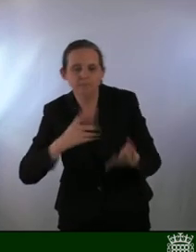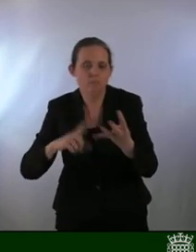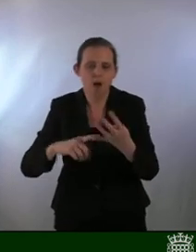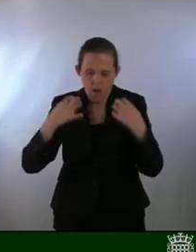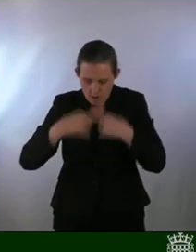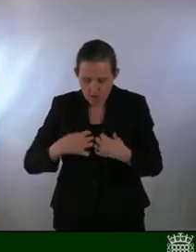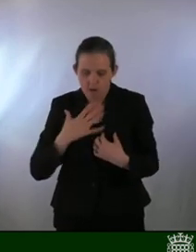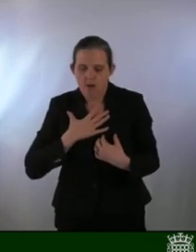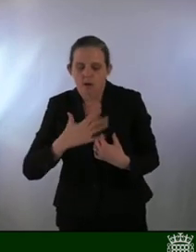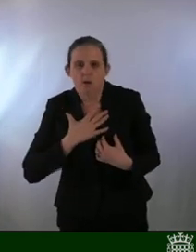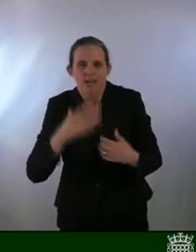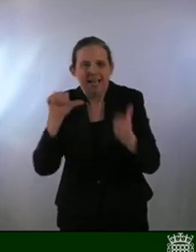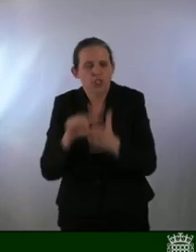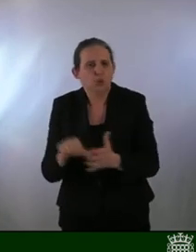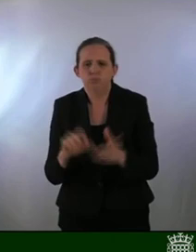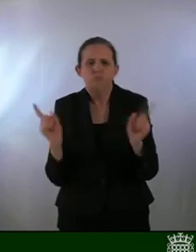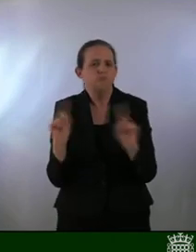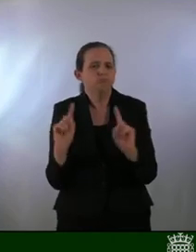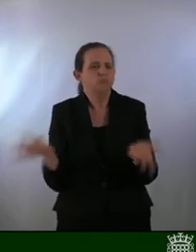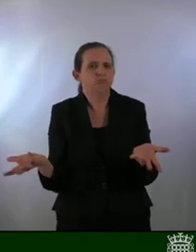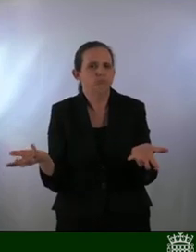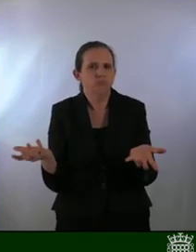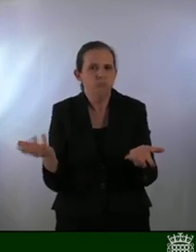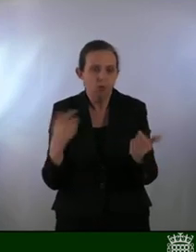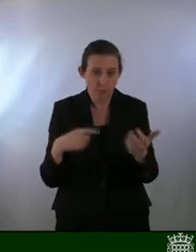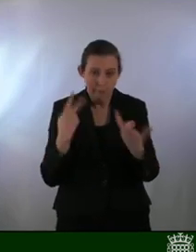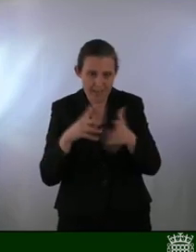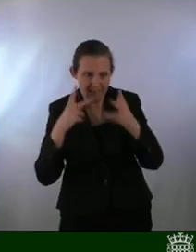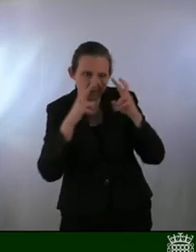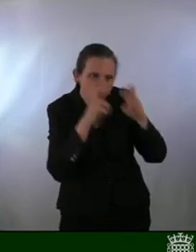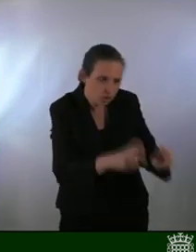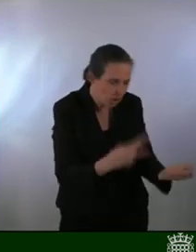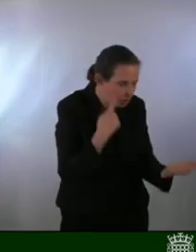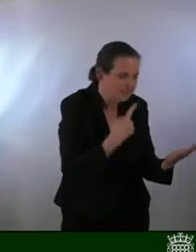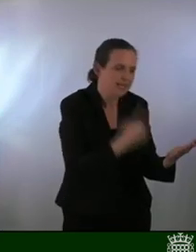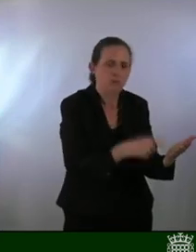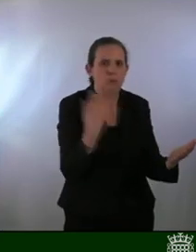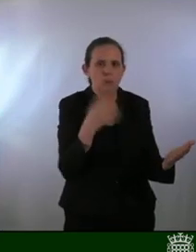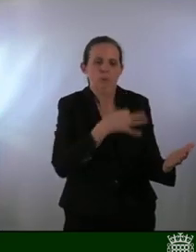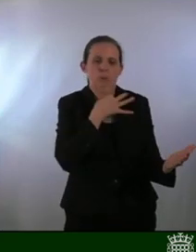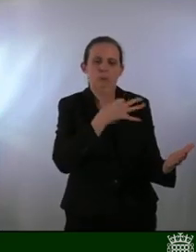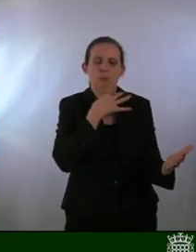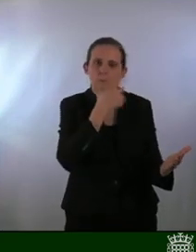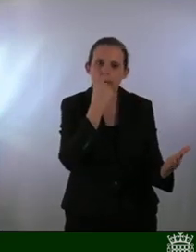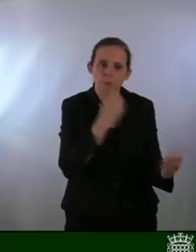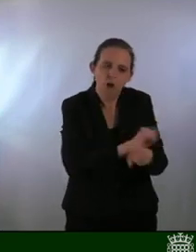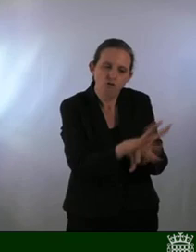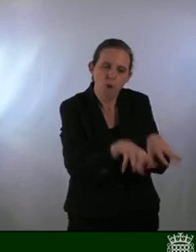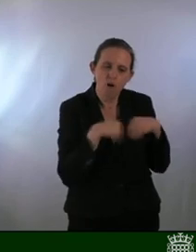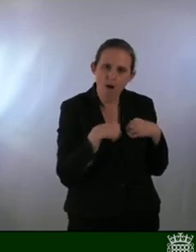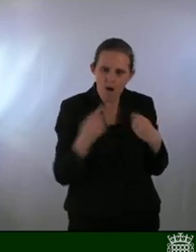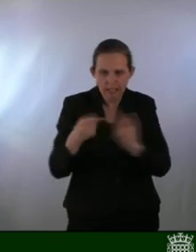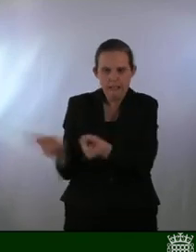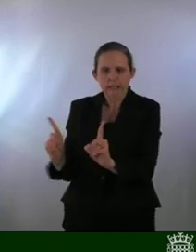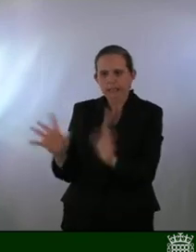issues, conditions which the emerging literature shows are particularly vulnerable at the moment? How will